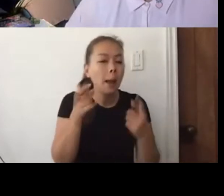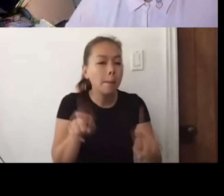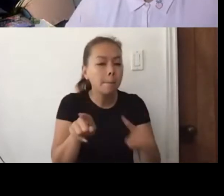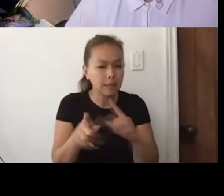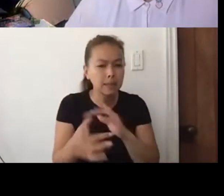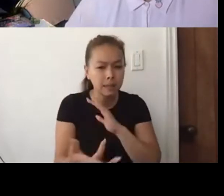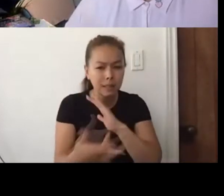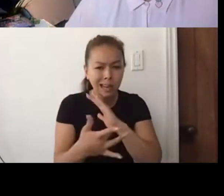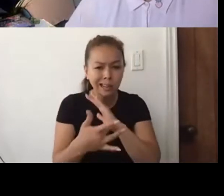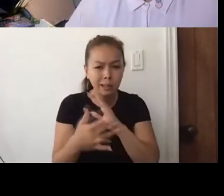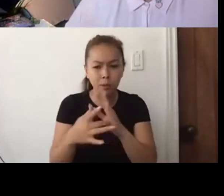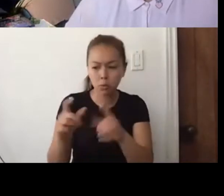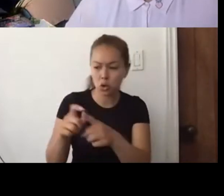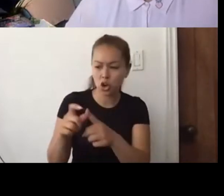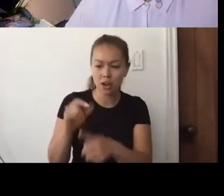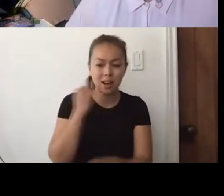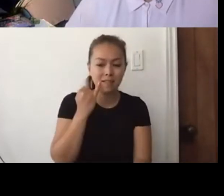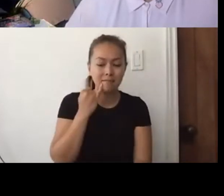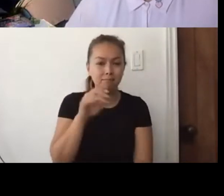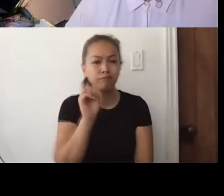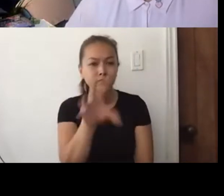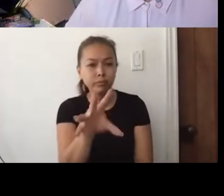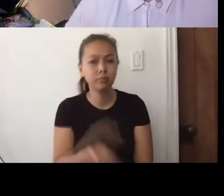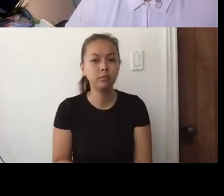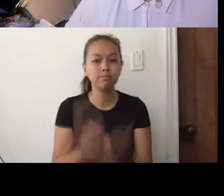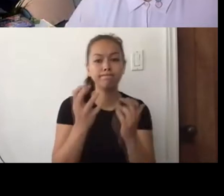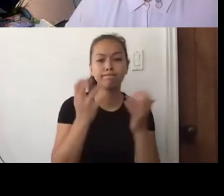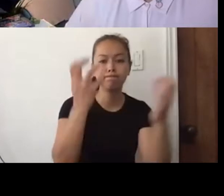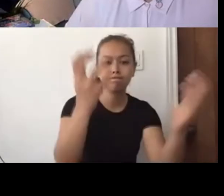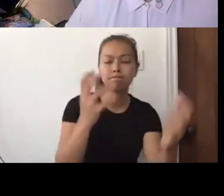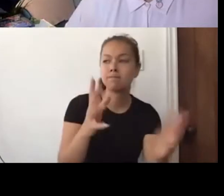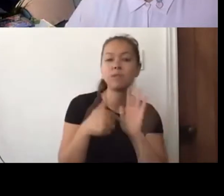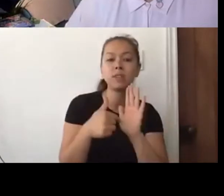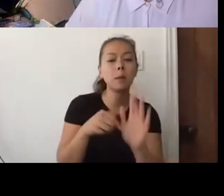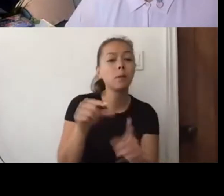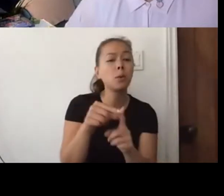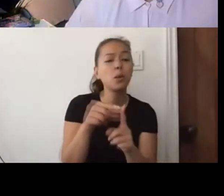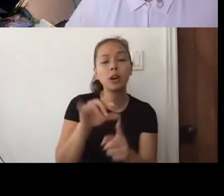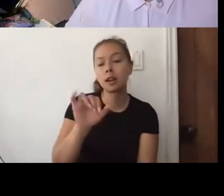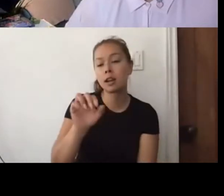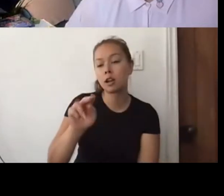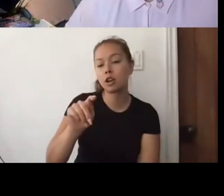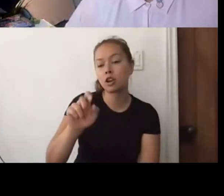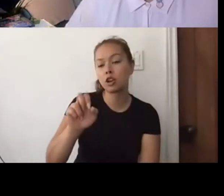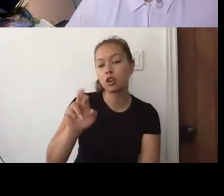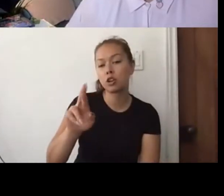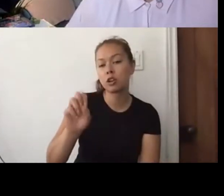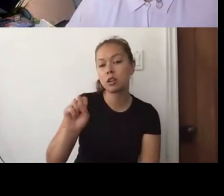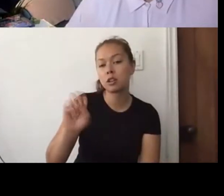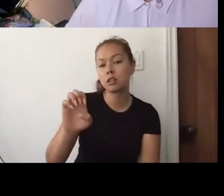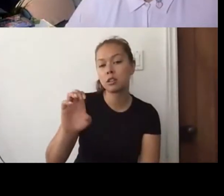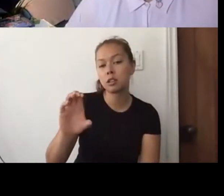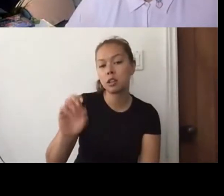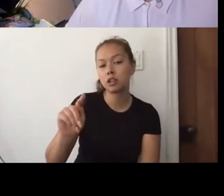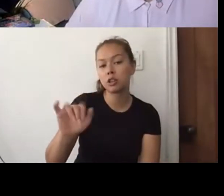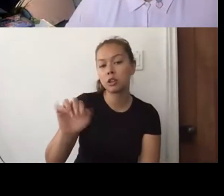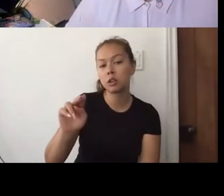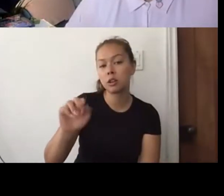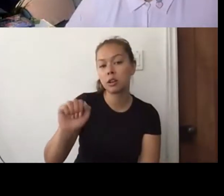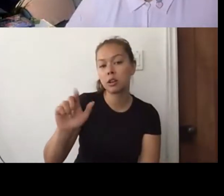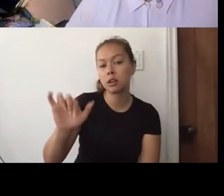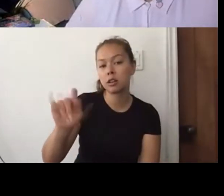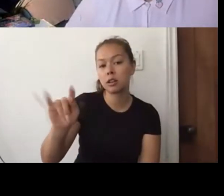you say a phrase or use a term like intersectionality so that we can all talk and reflect on these conversations being on the